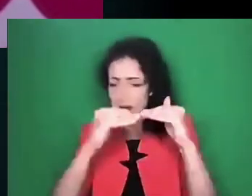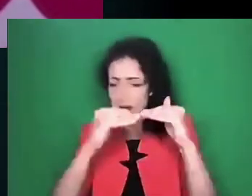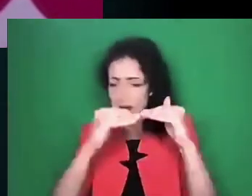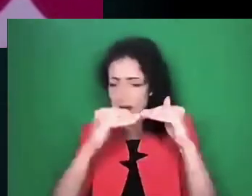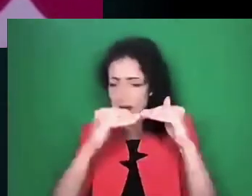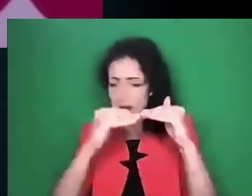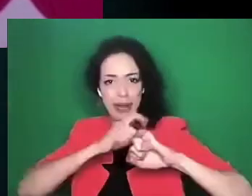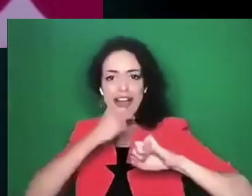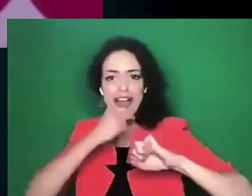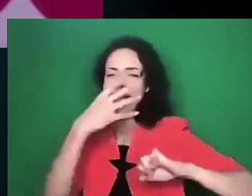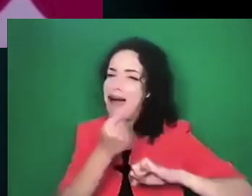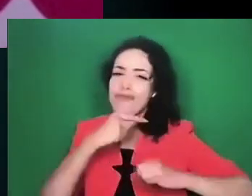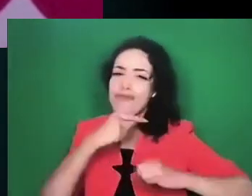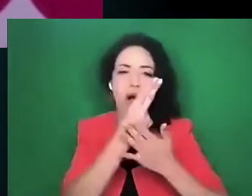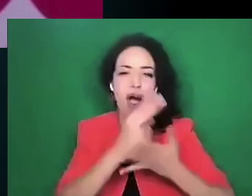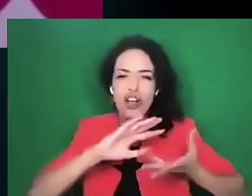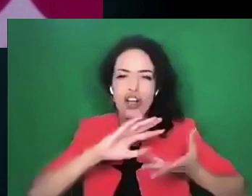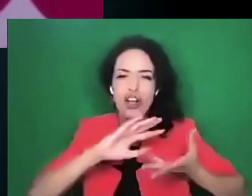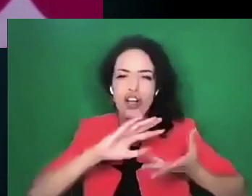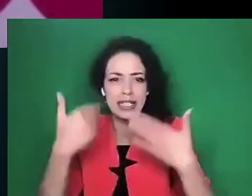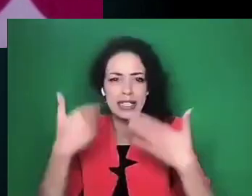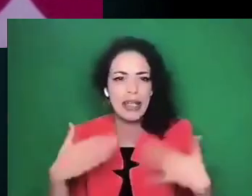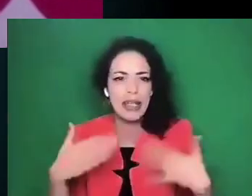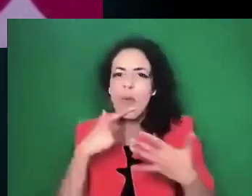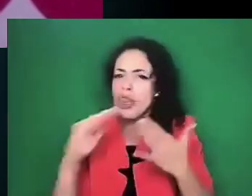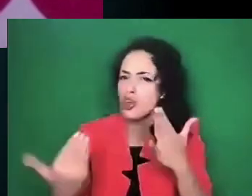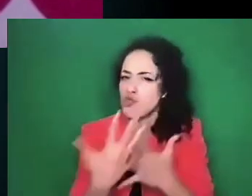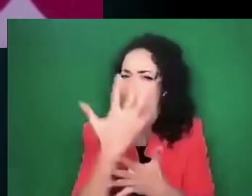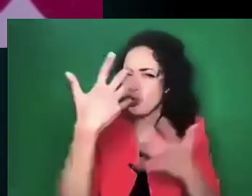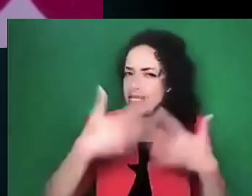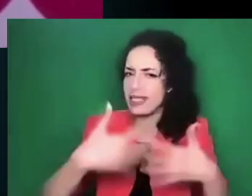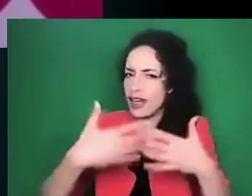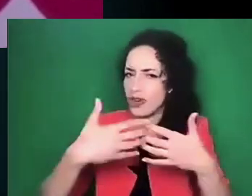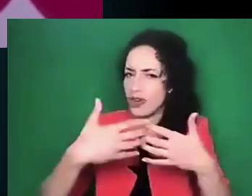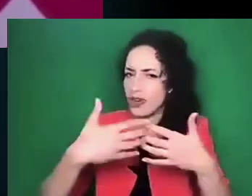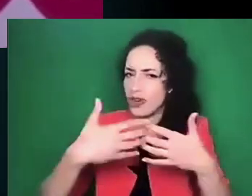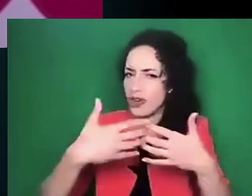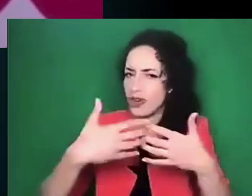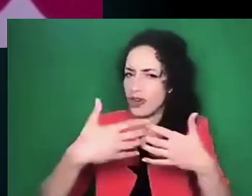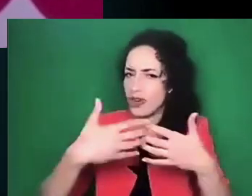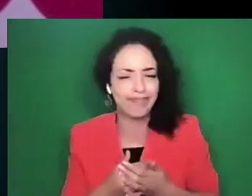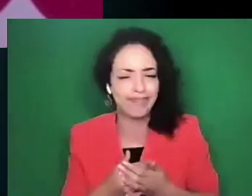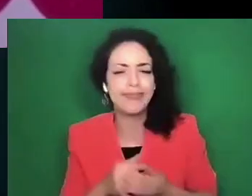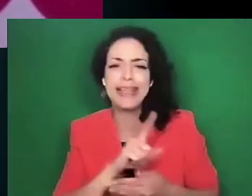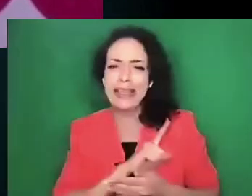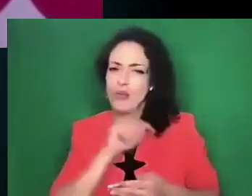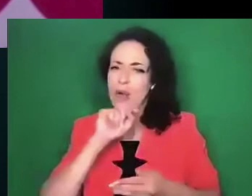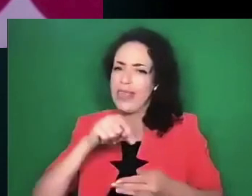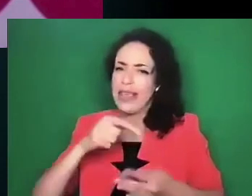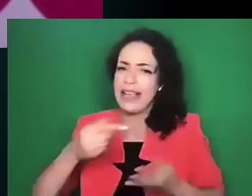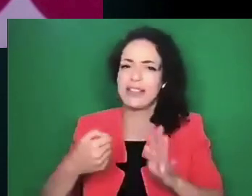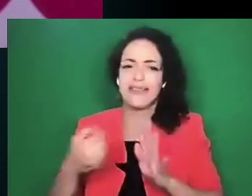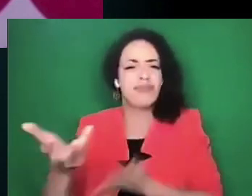ways of thinking, and at times case with new technology. And I think this is why these discussions and the artistic work is